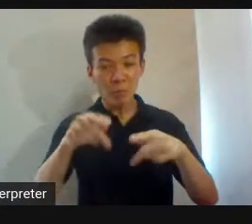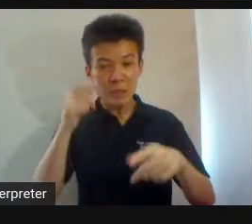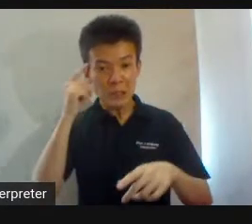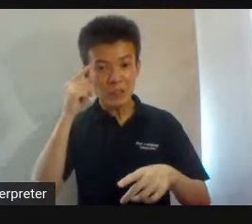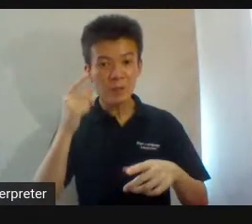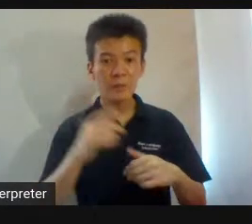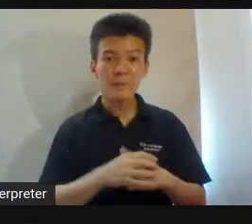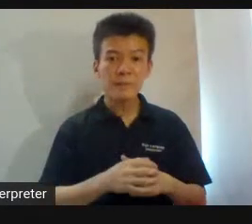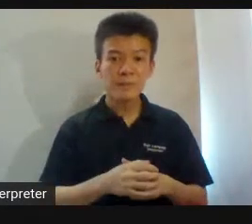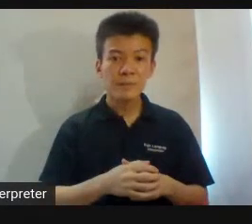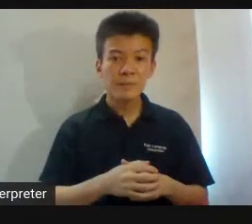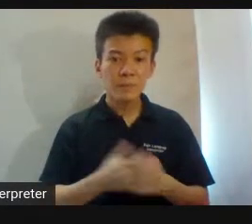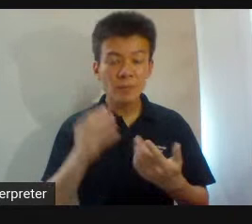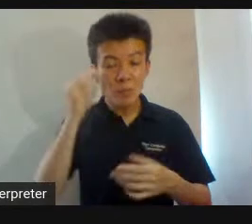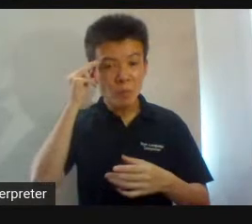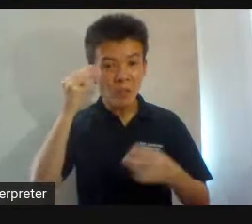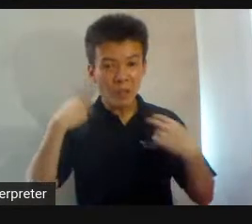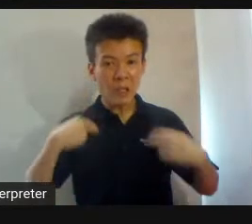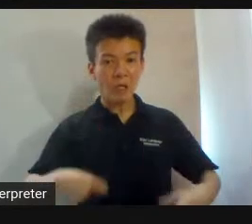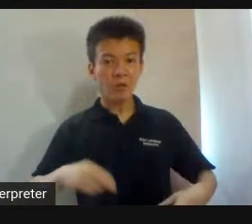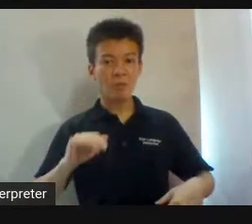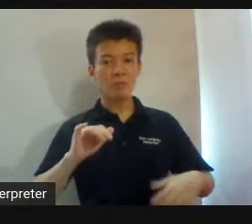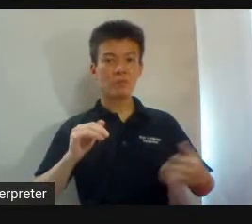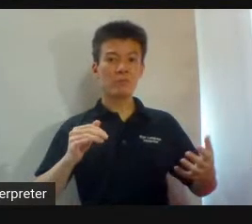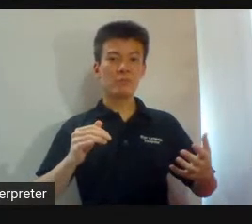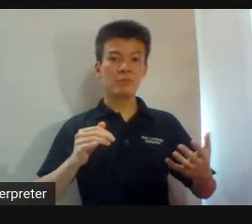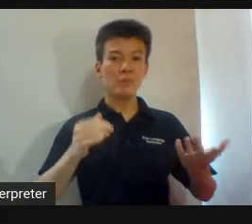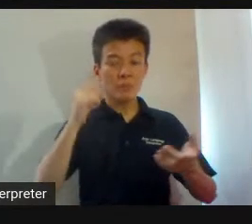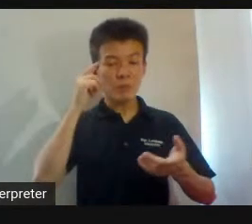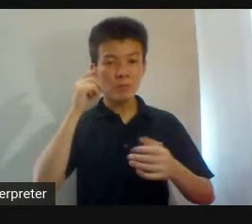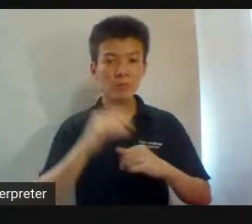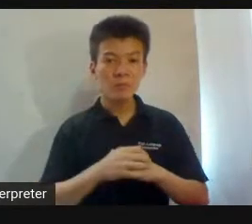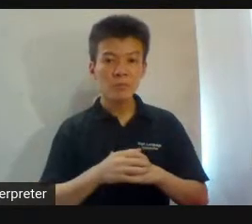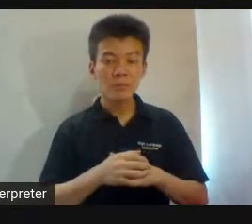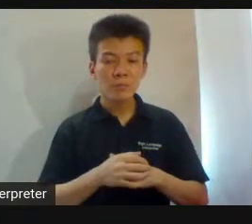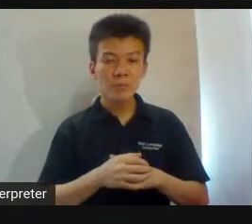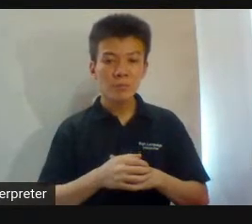about mental health as, or think about